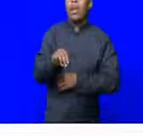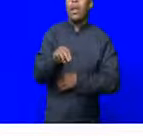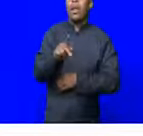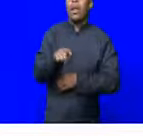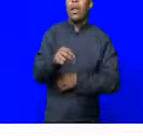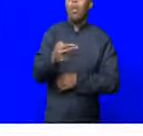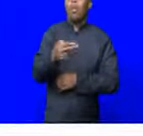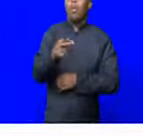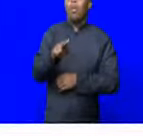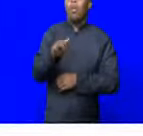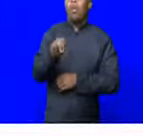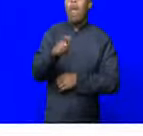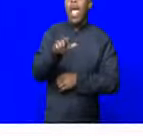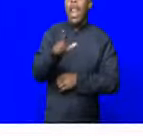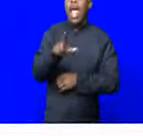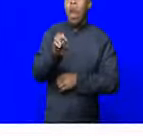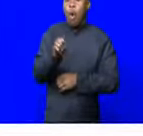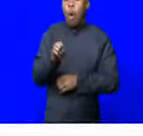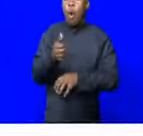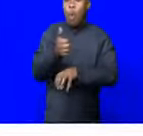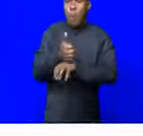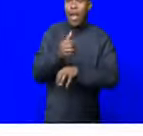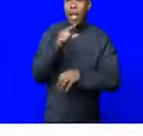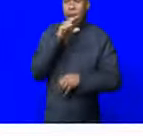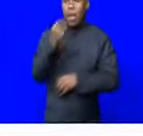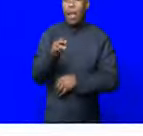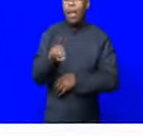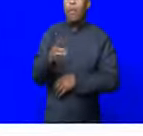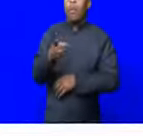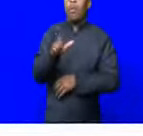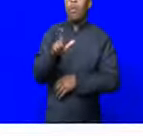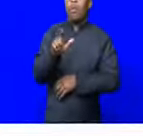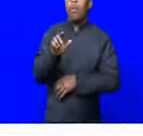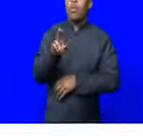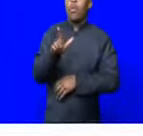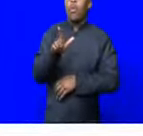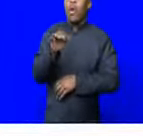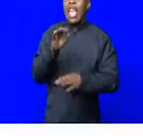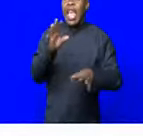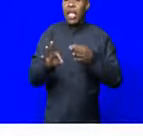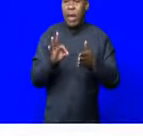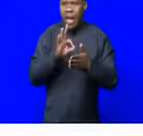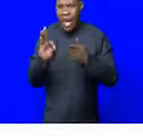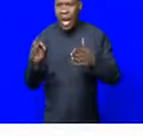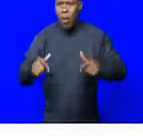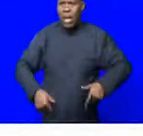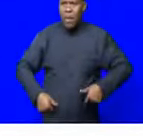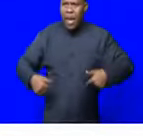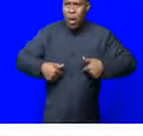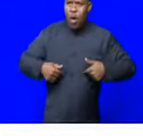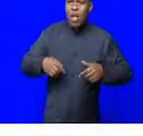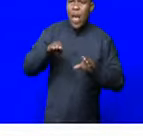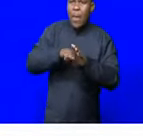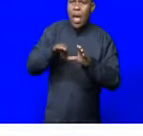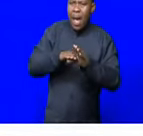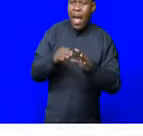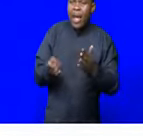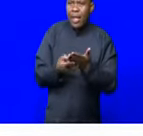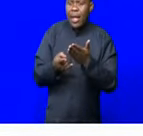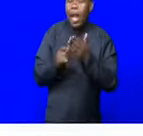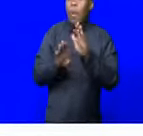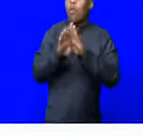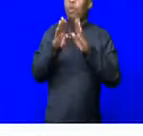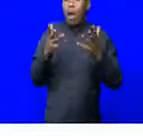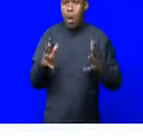Tabile Mdluli, says they have learned about how they can improve the lives of their members. We're able to learn more